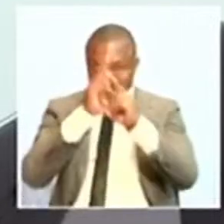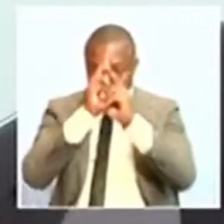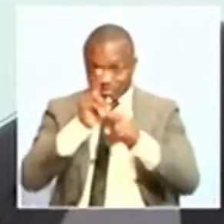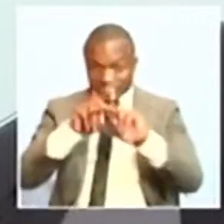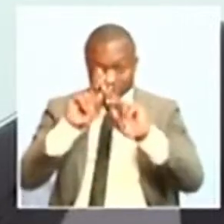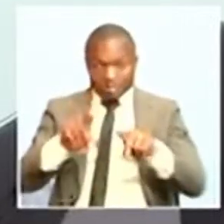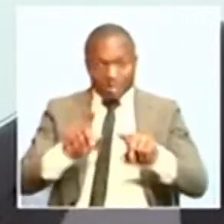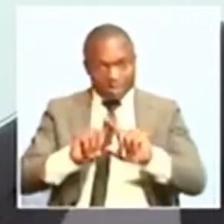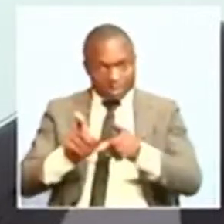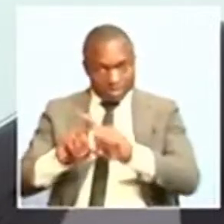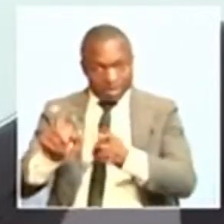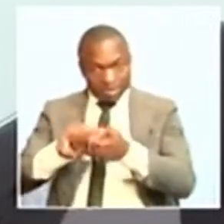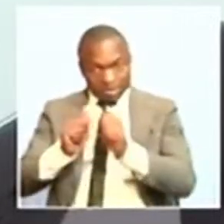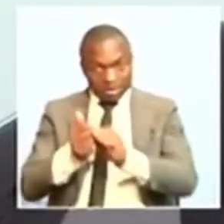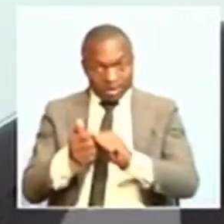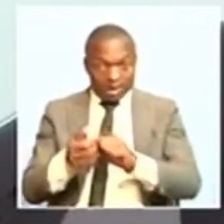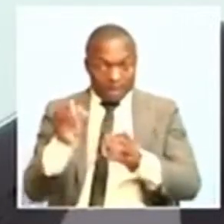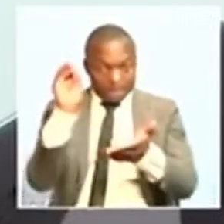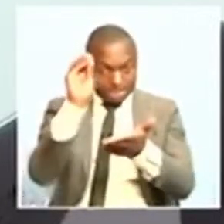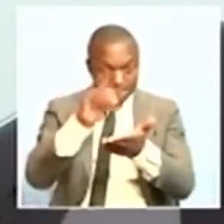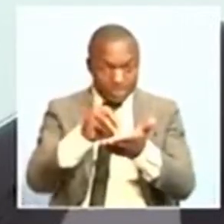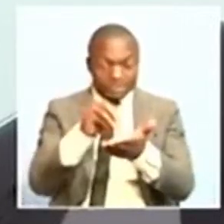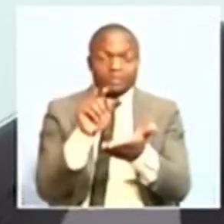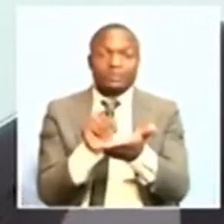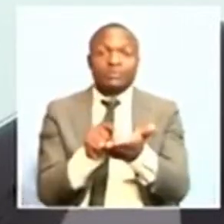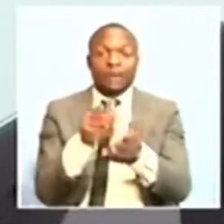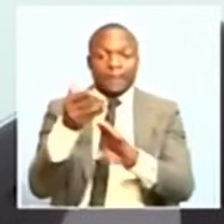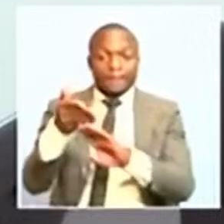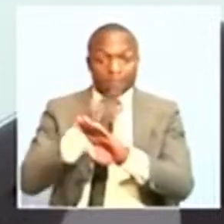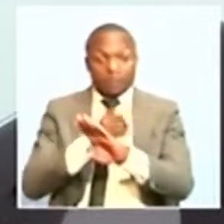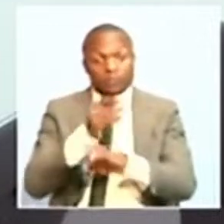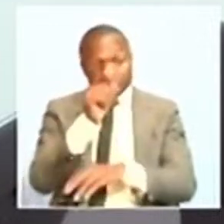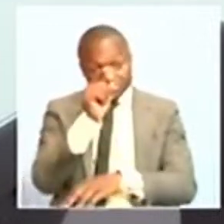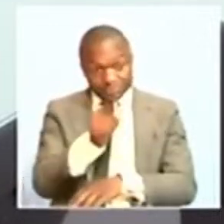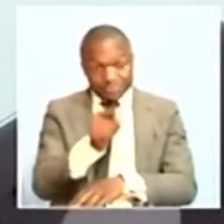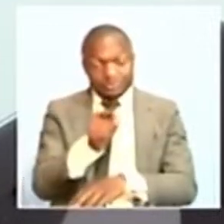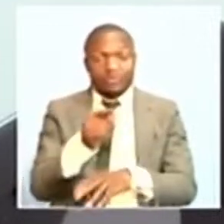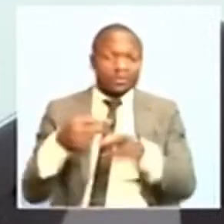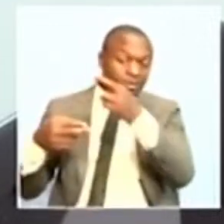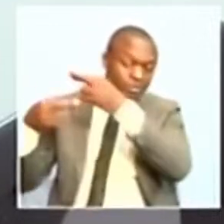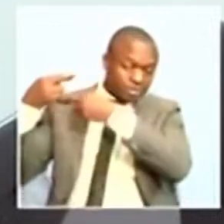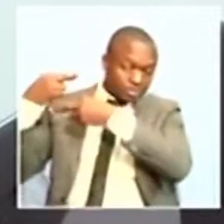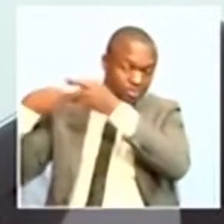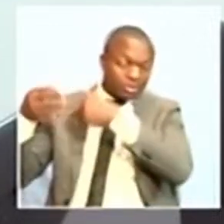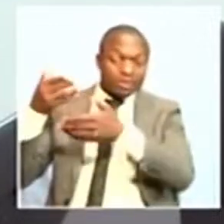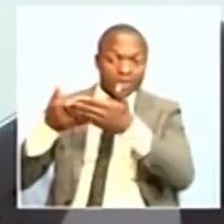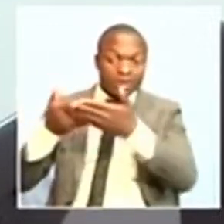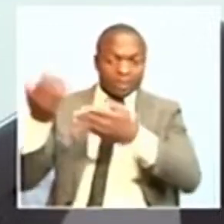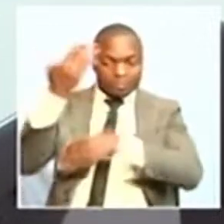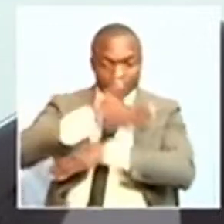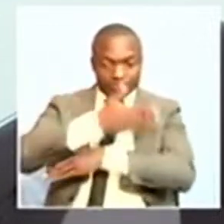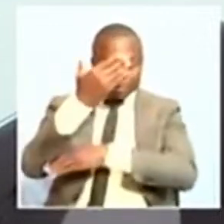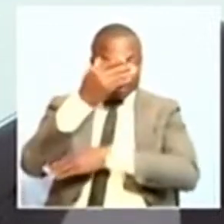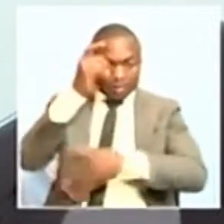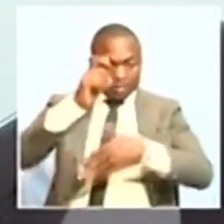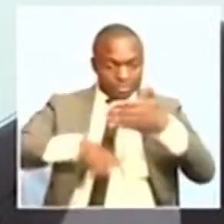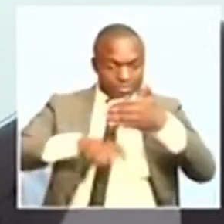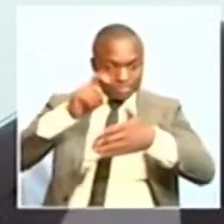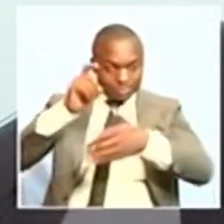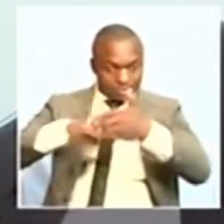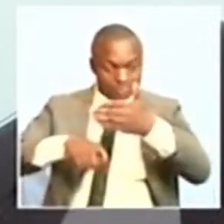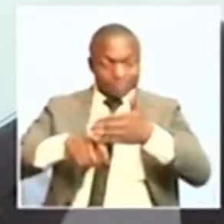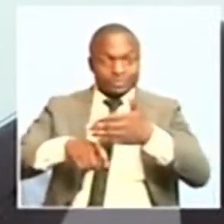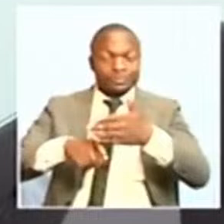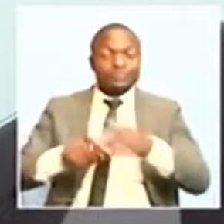several implications have been included in the brief that is before you. The revision of this excise duty,